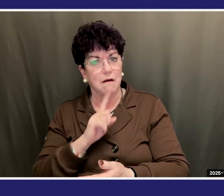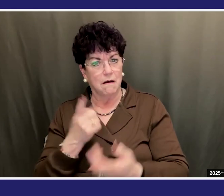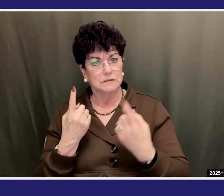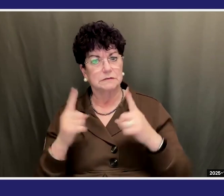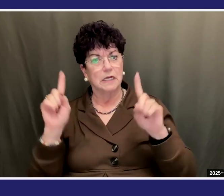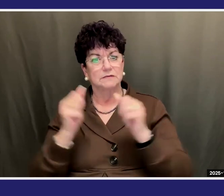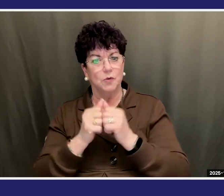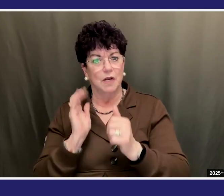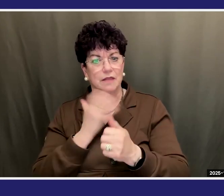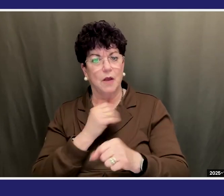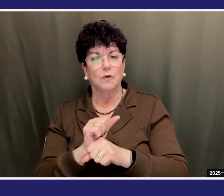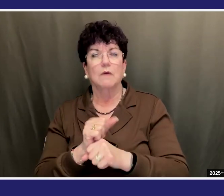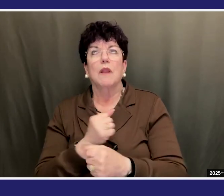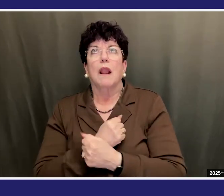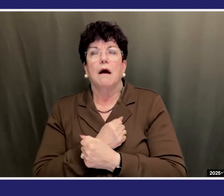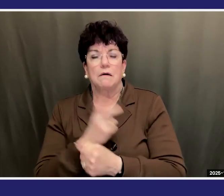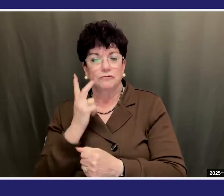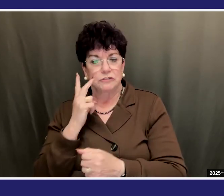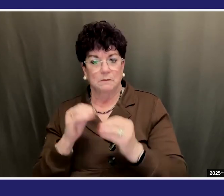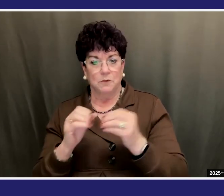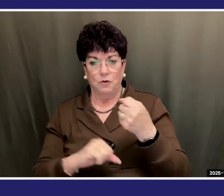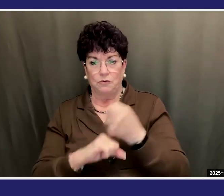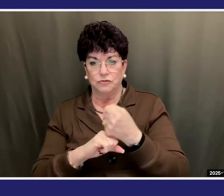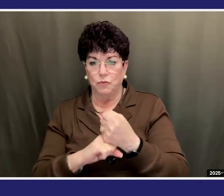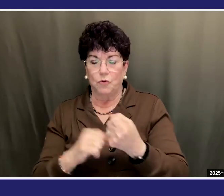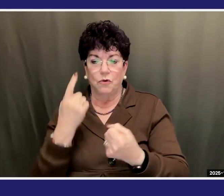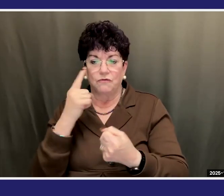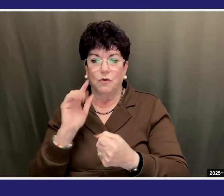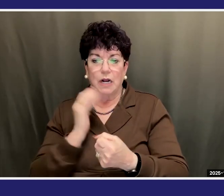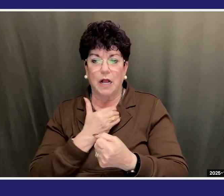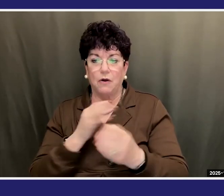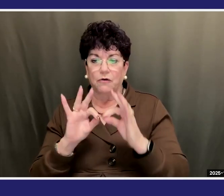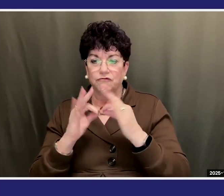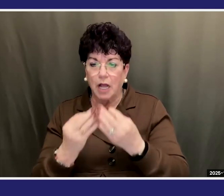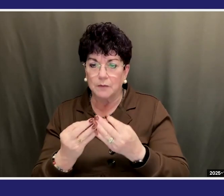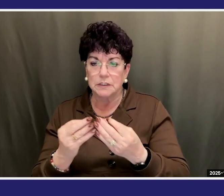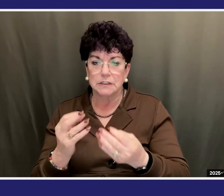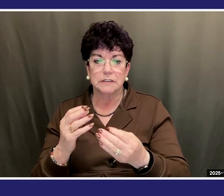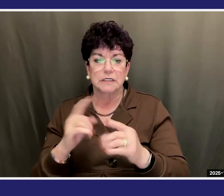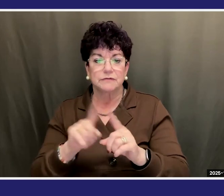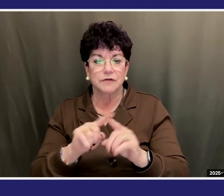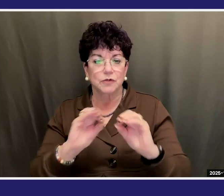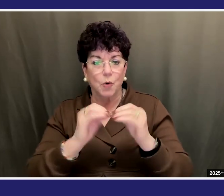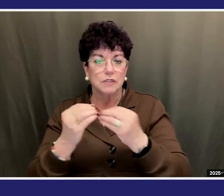do. And so I would love to see more support for our family of organizations that are